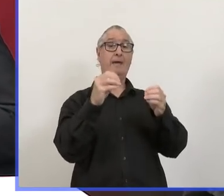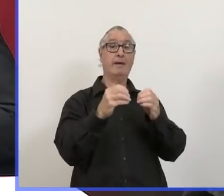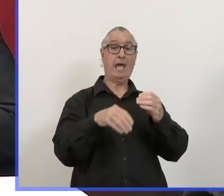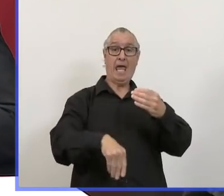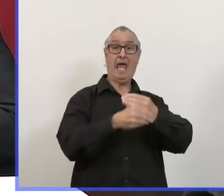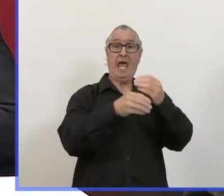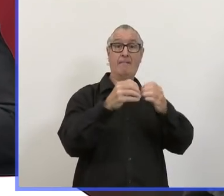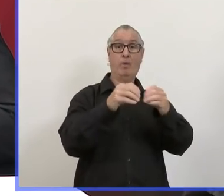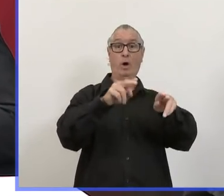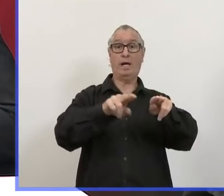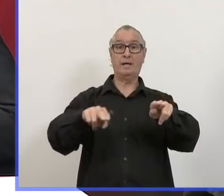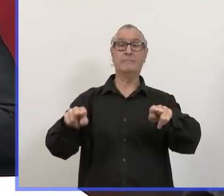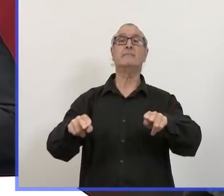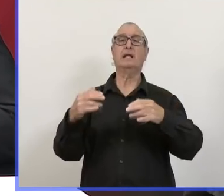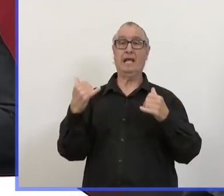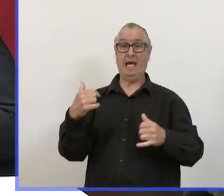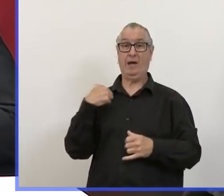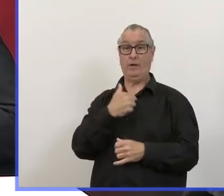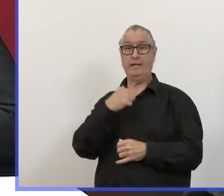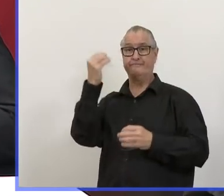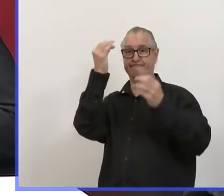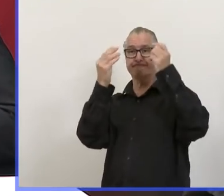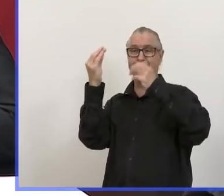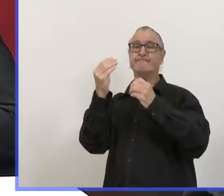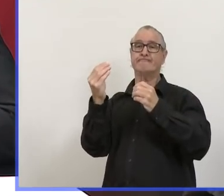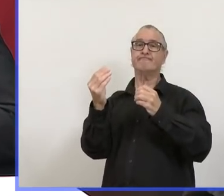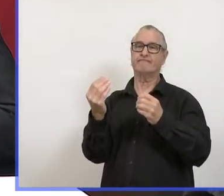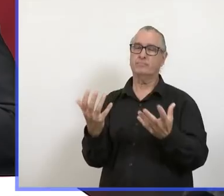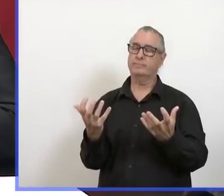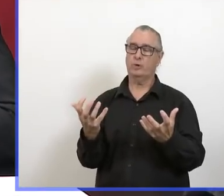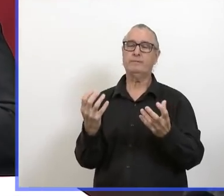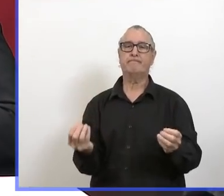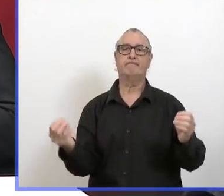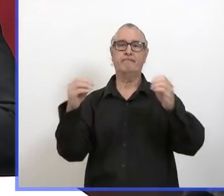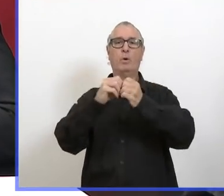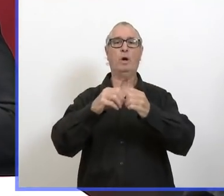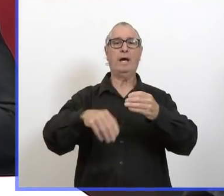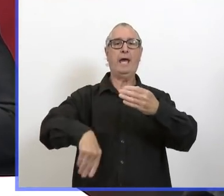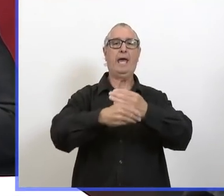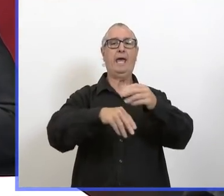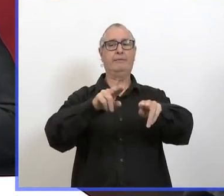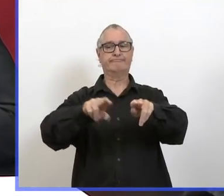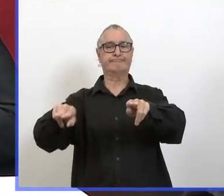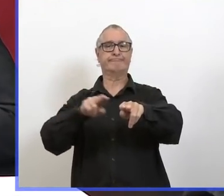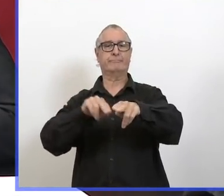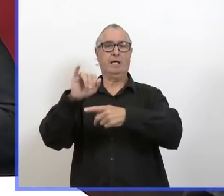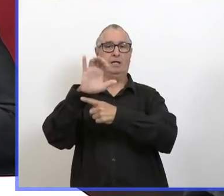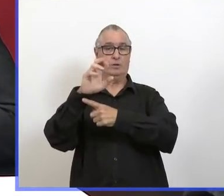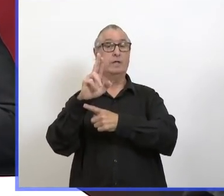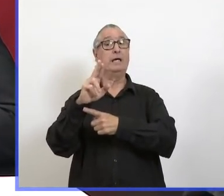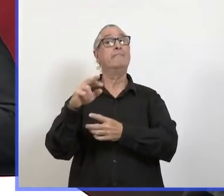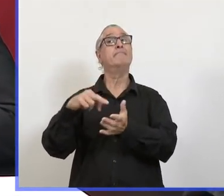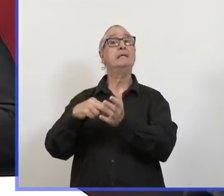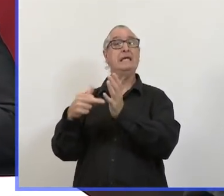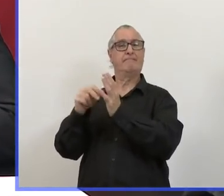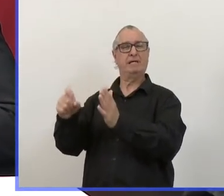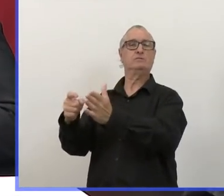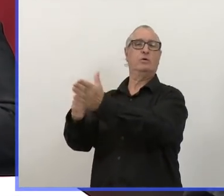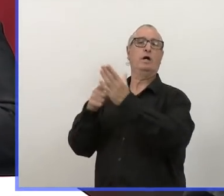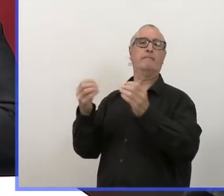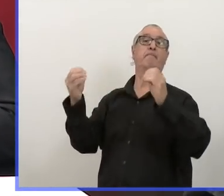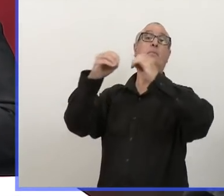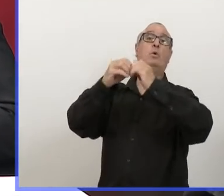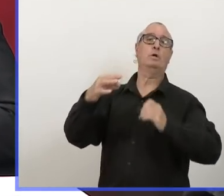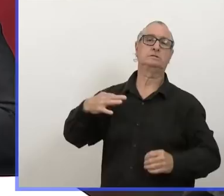But it is challenging. You know, we have an acute care system. We have a system that's always run lean. I've been in medicine for close to 20 years, and it was